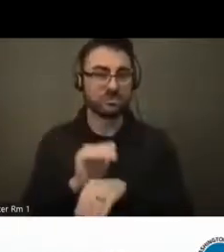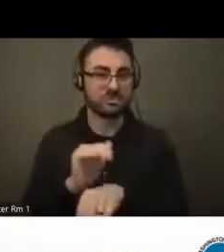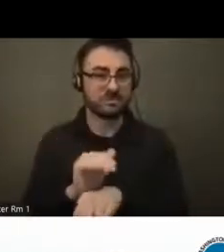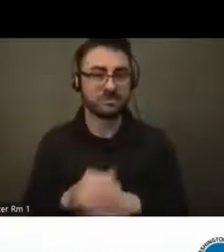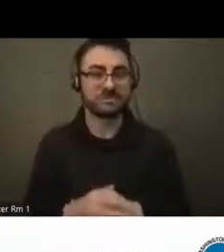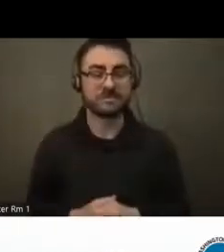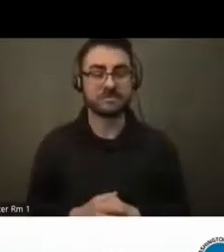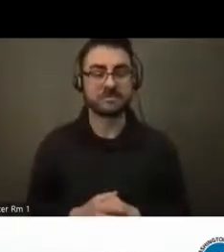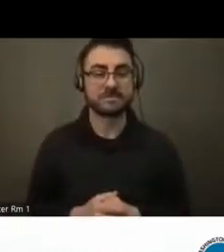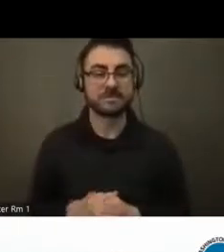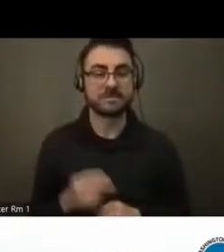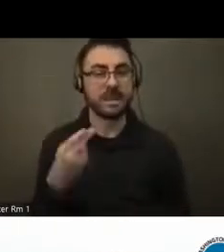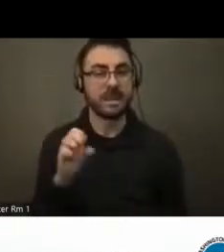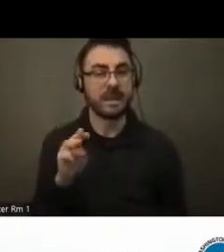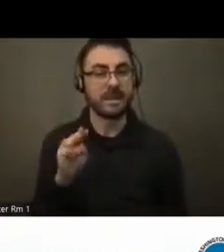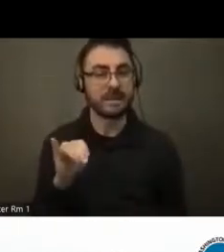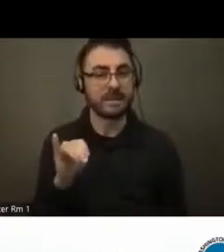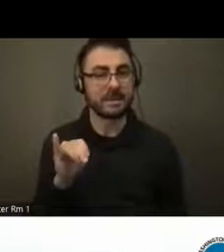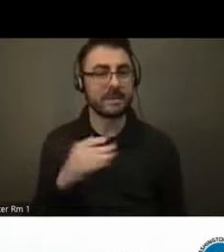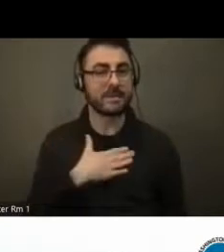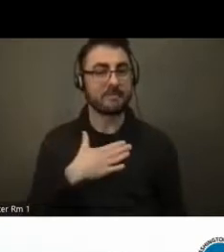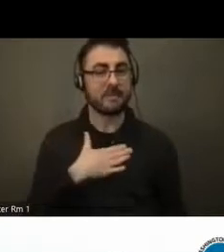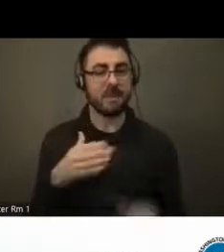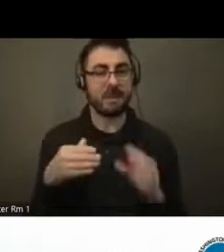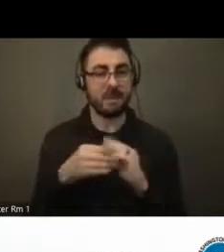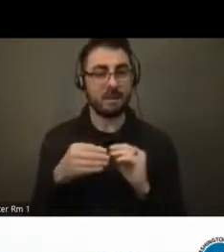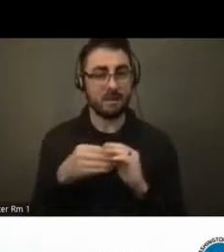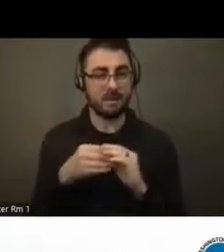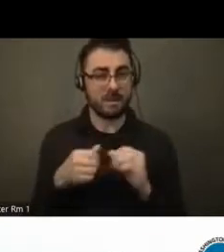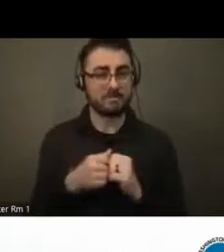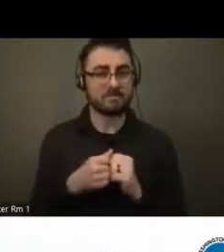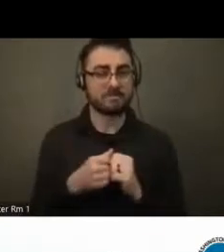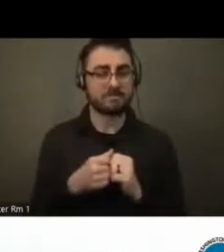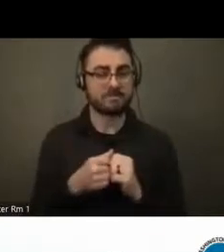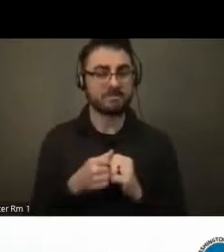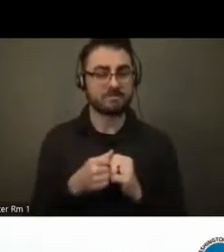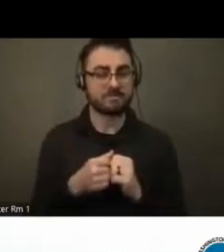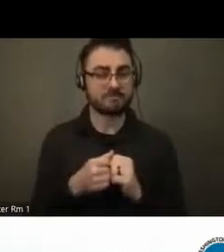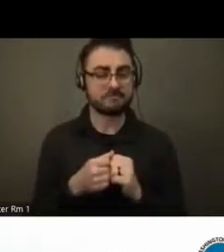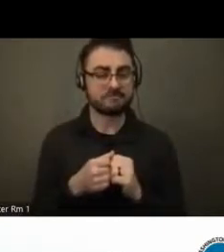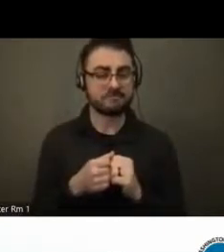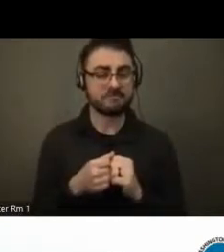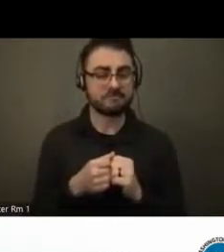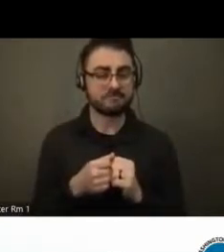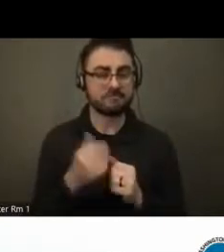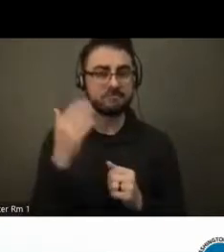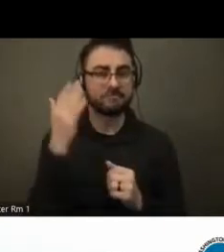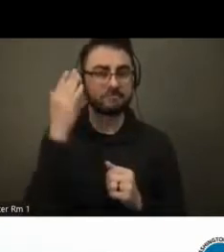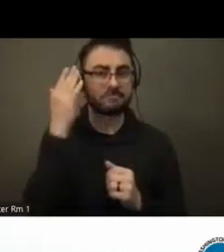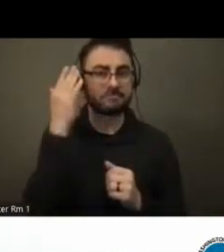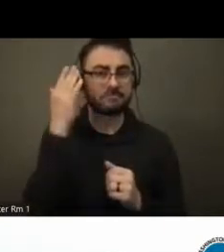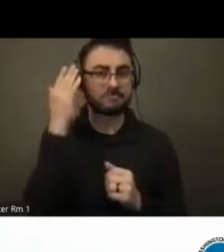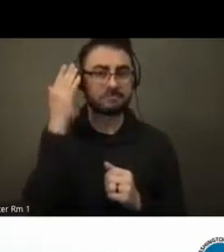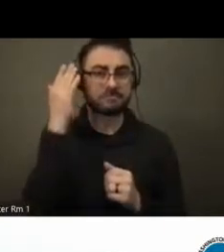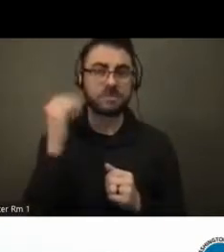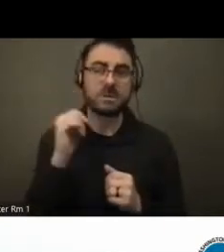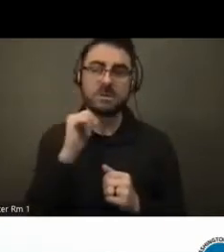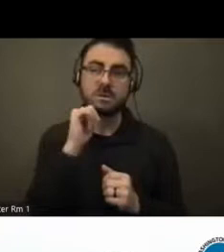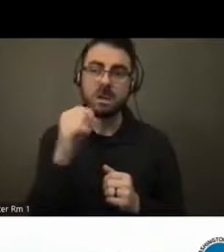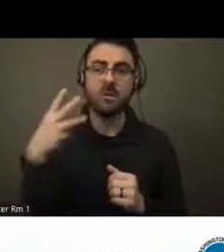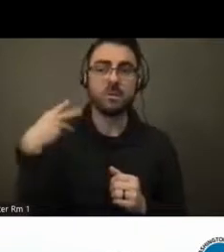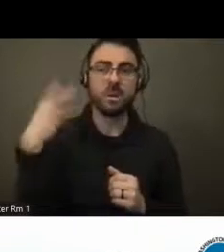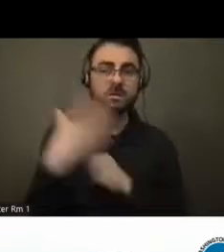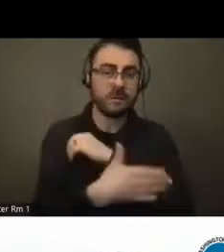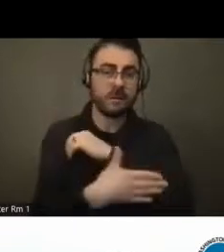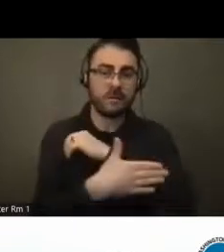My comment is that why Washington County doesn't have a trendy mall. Like when you go to